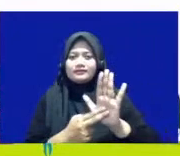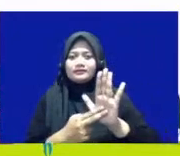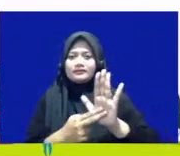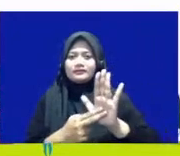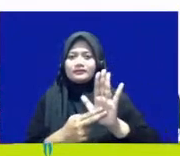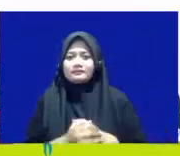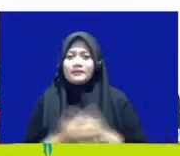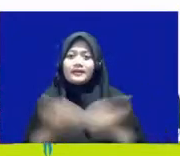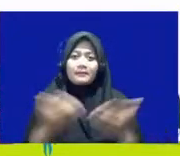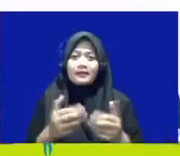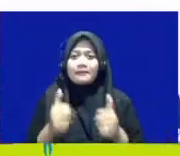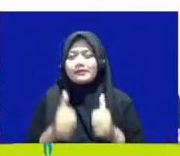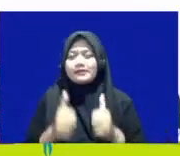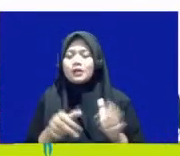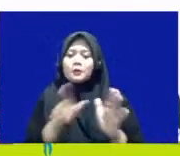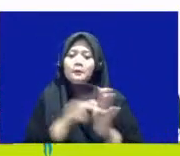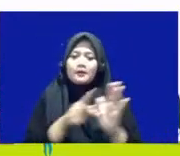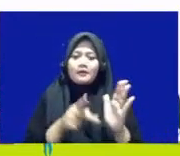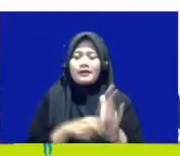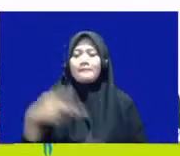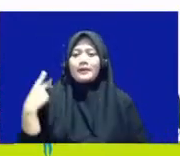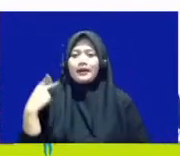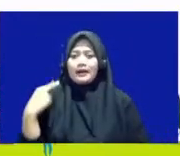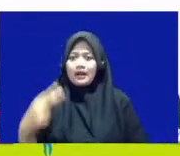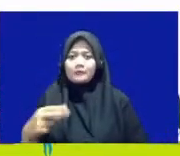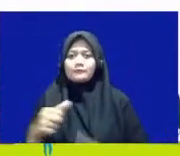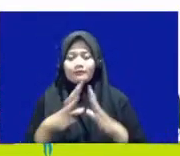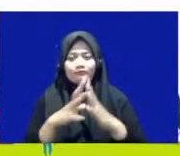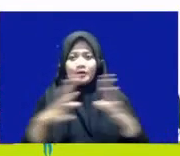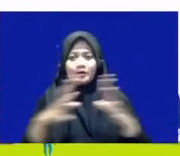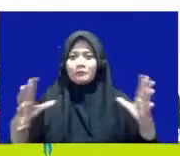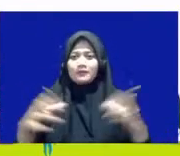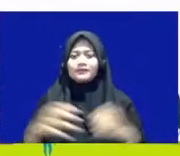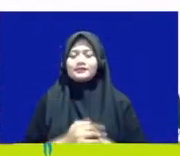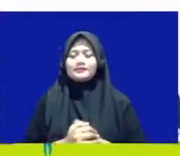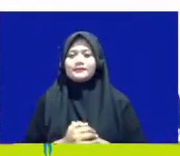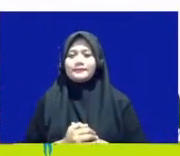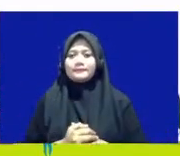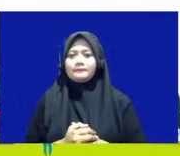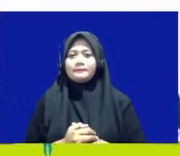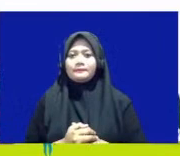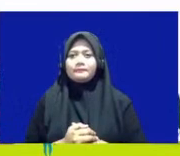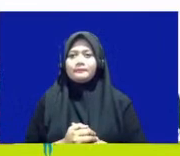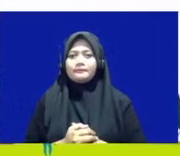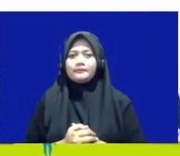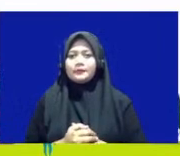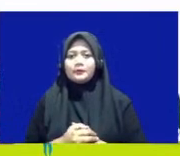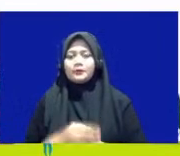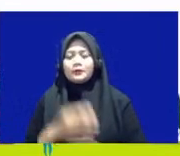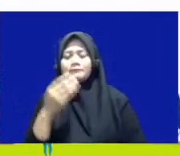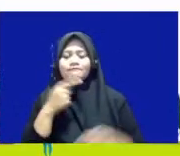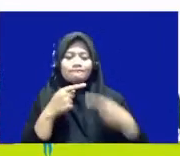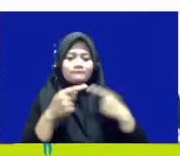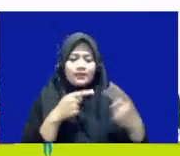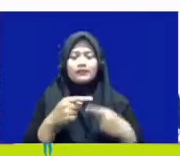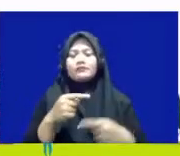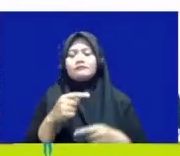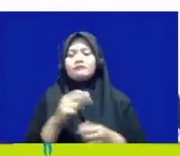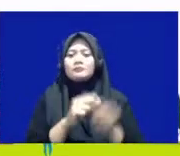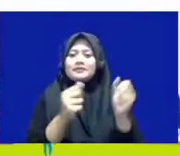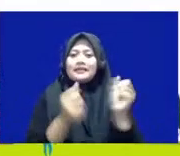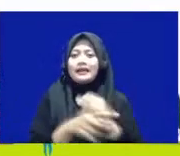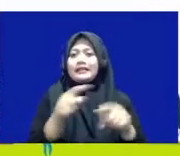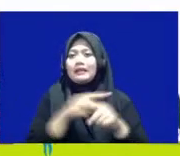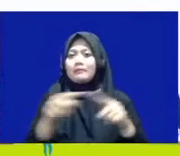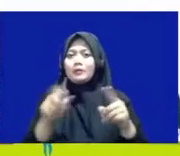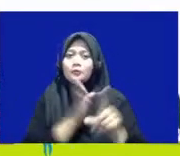expanded. So not just strictly about disaster response, but also about environmental protections, goes to school,